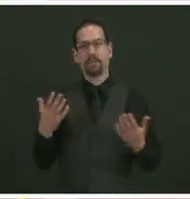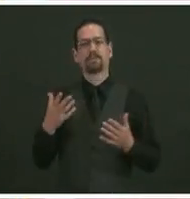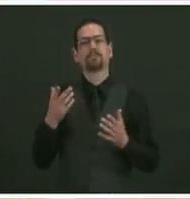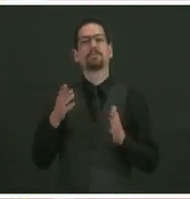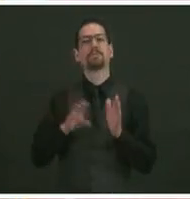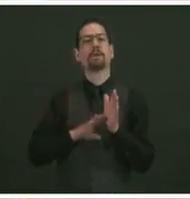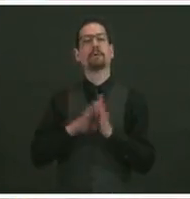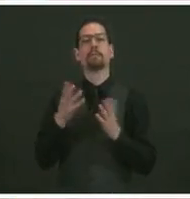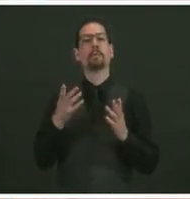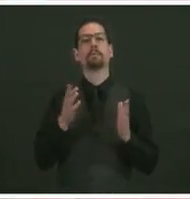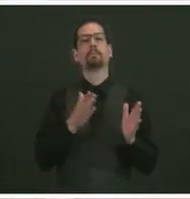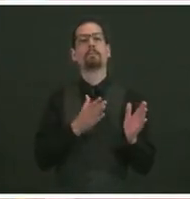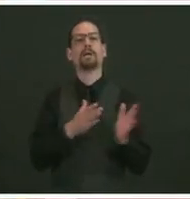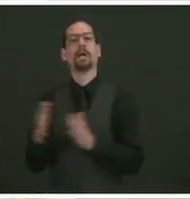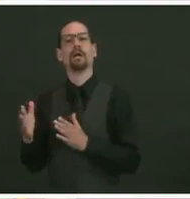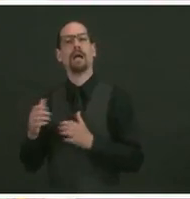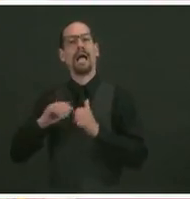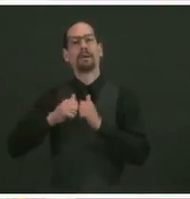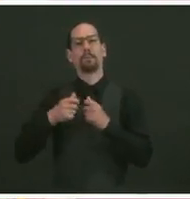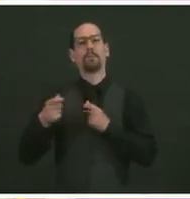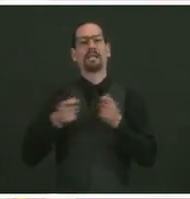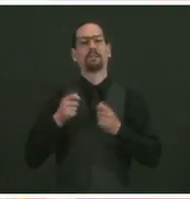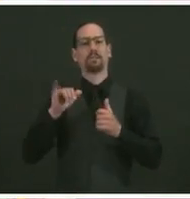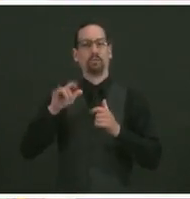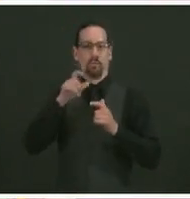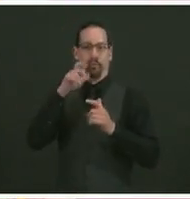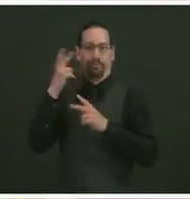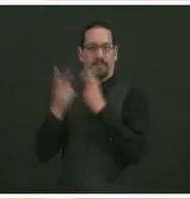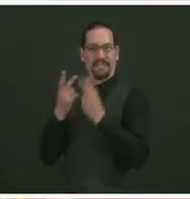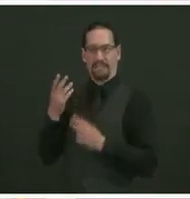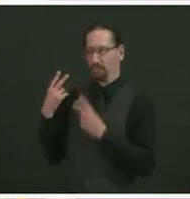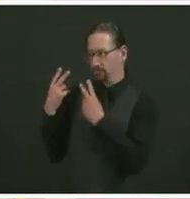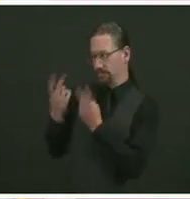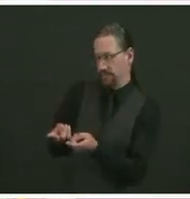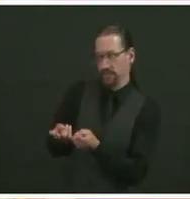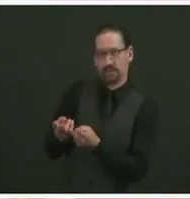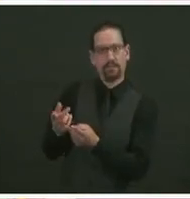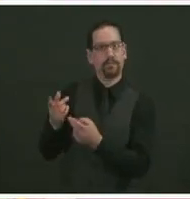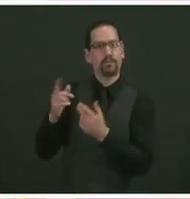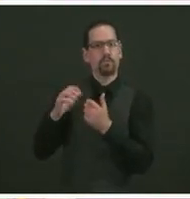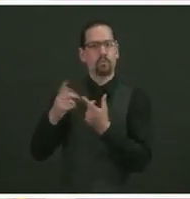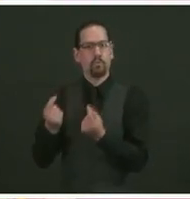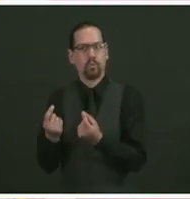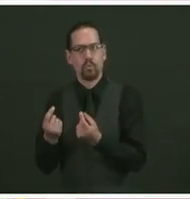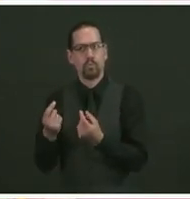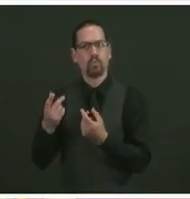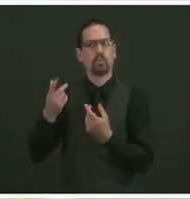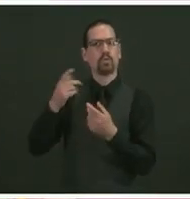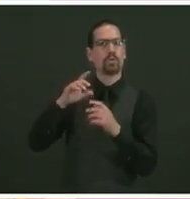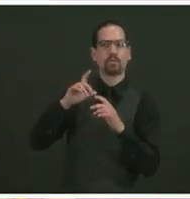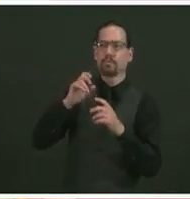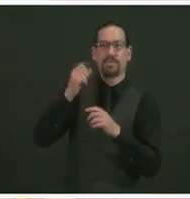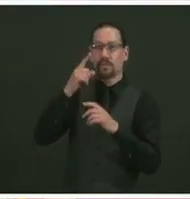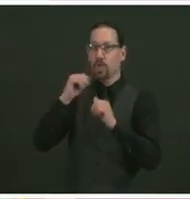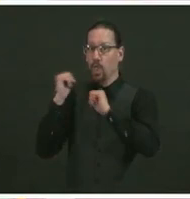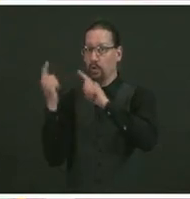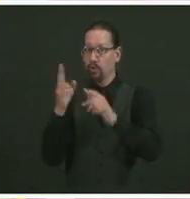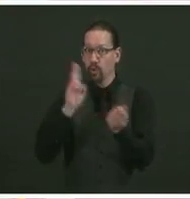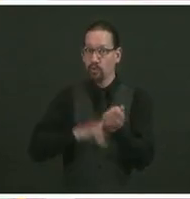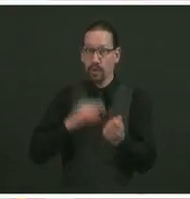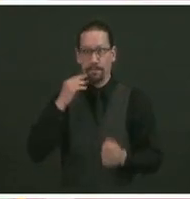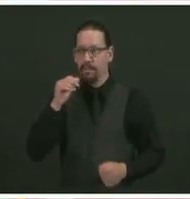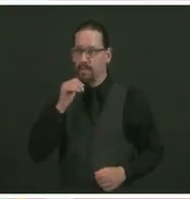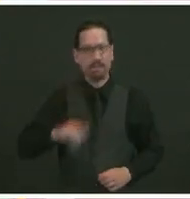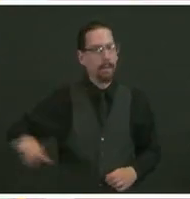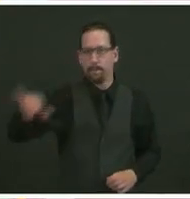visitors. I just want to emphasize the risk. And part of why we just need to get this out in the open is 80% of our deaths are folks